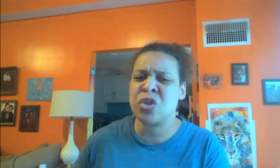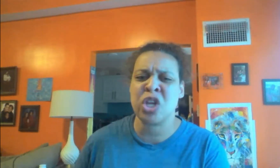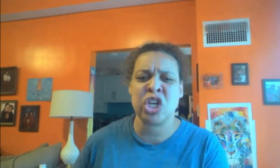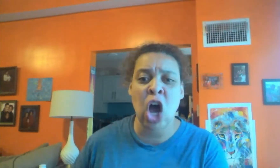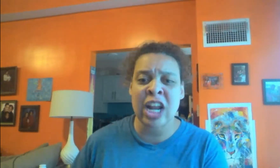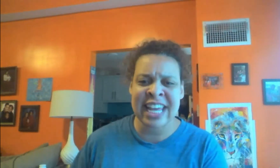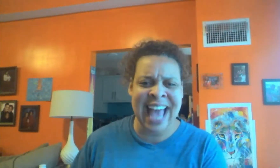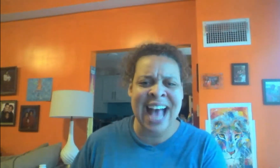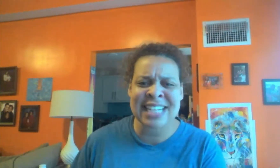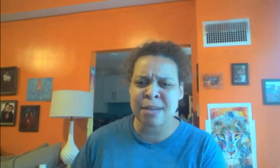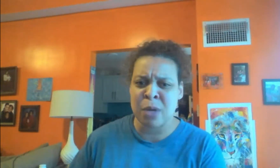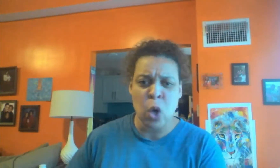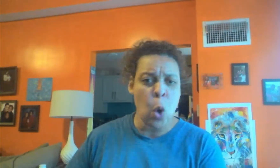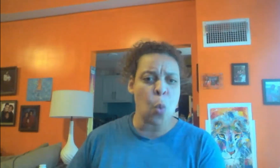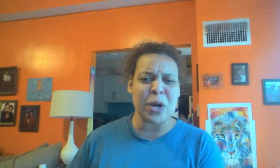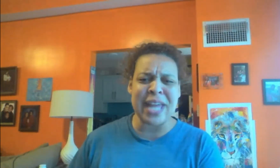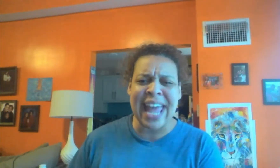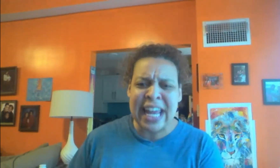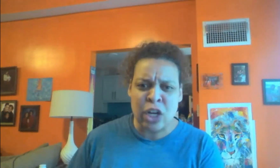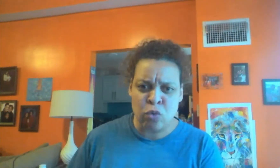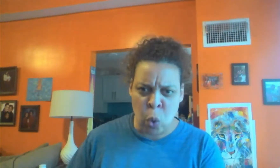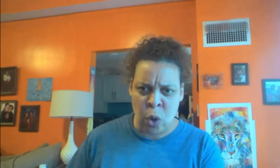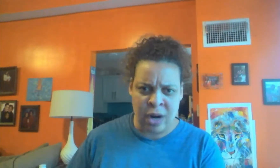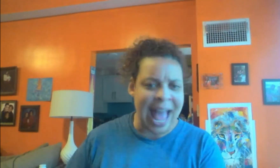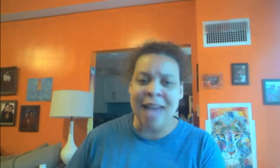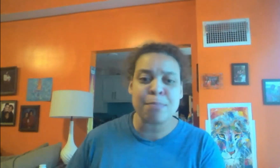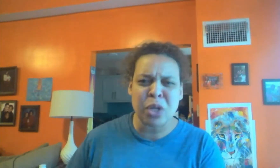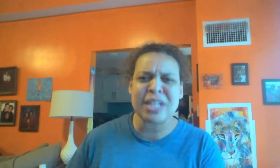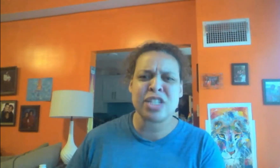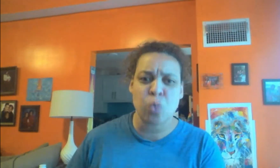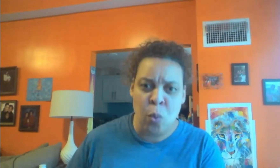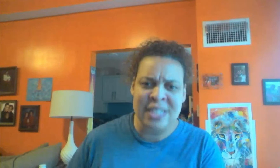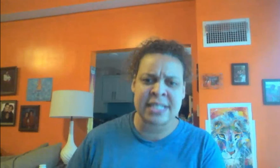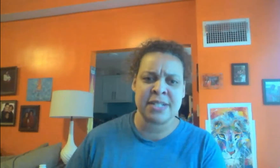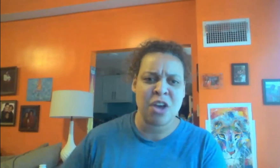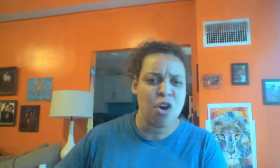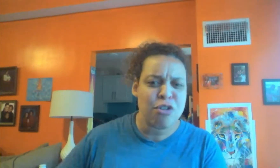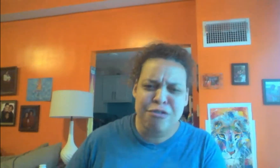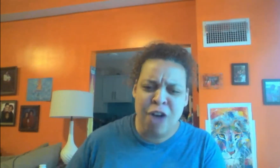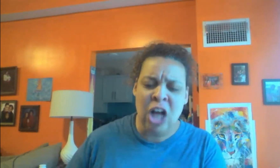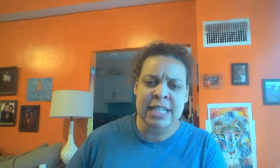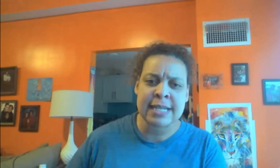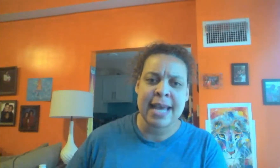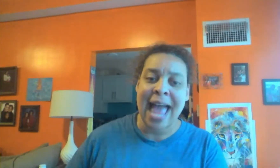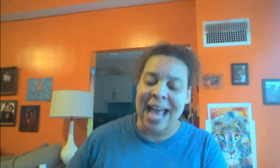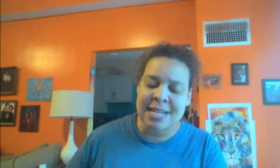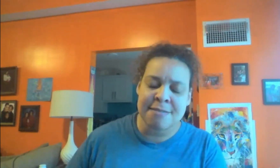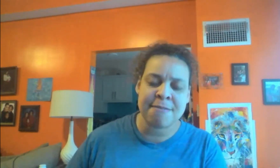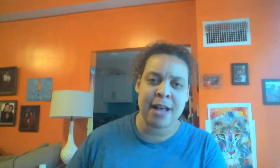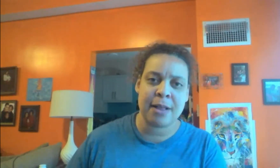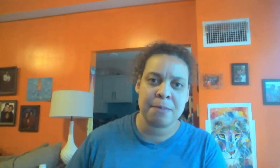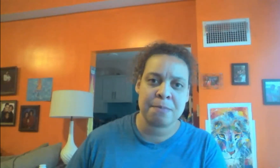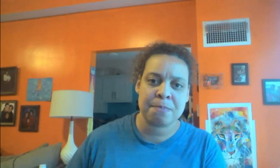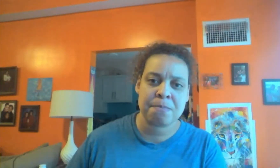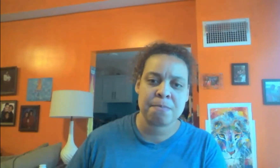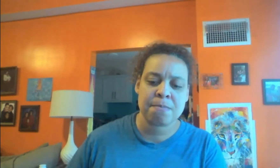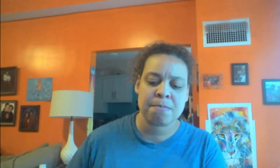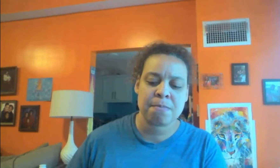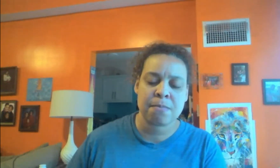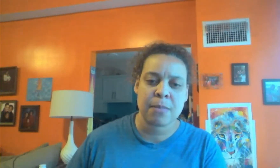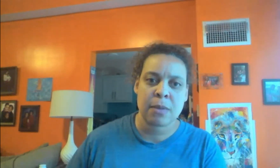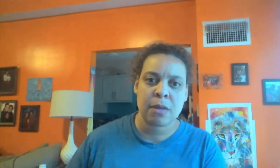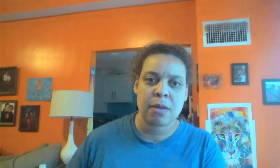themselves into the yawning chasm where cannon roared and bullets whistled, fought and fell.